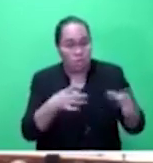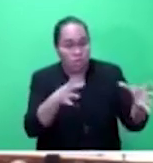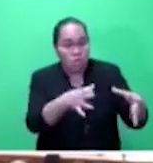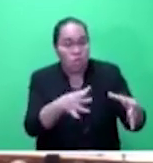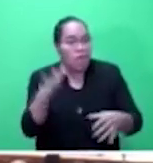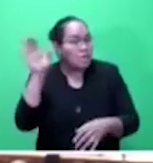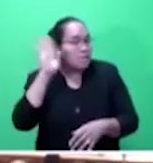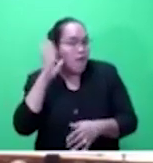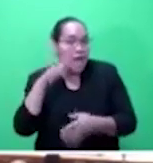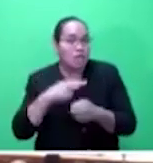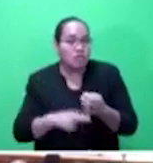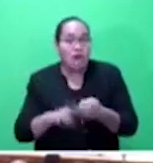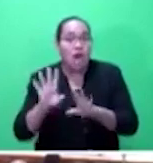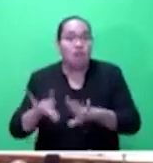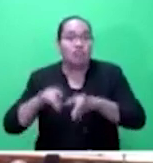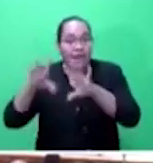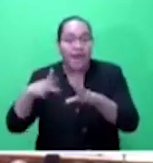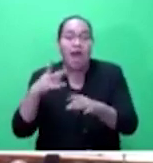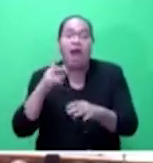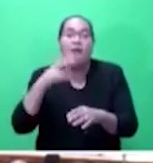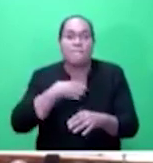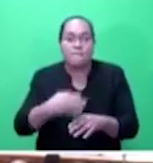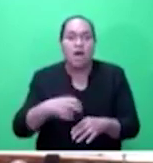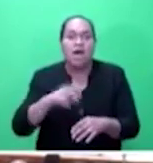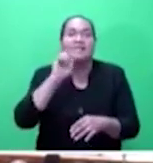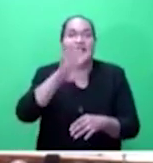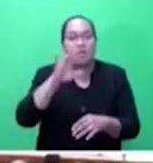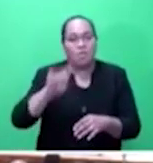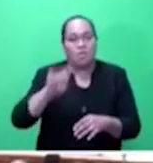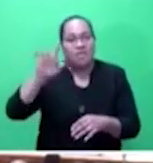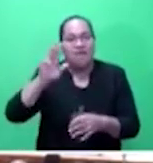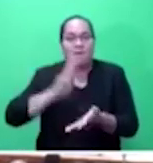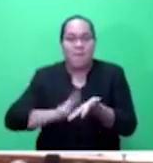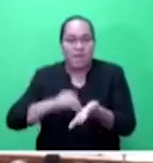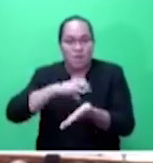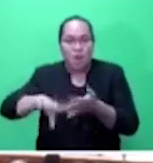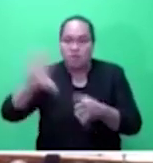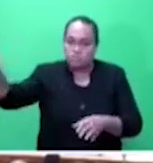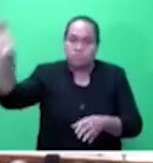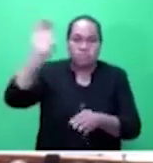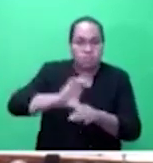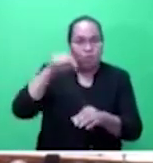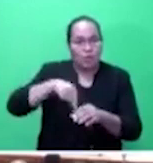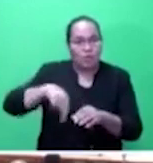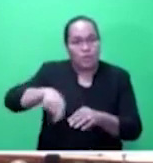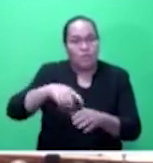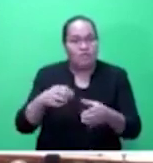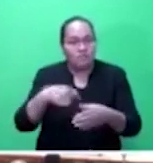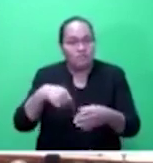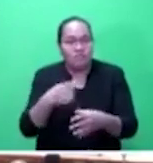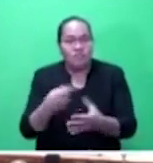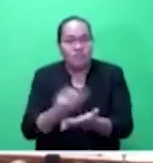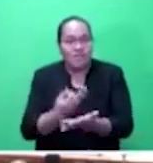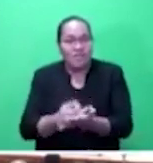and confirmed news the Australians have now committed another Australian $10.5 million to this fund. The employment taxation